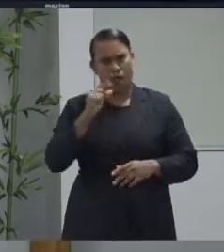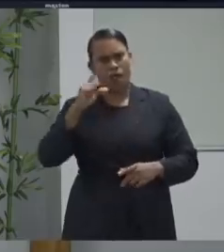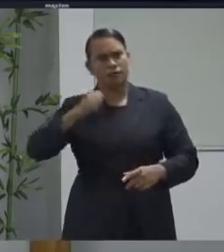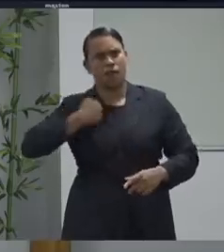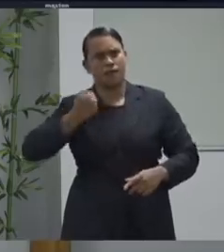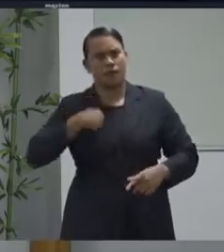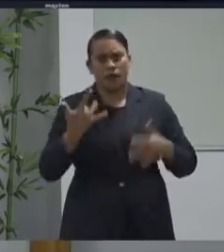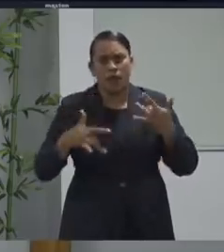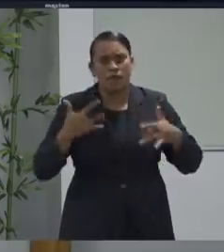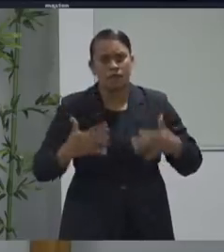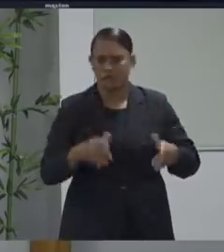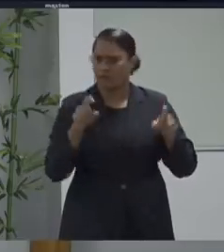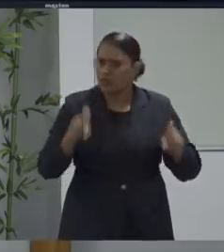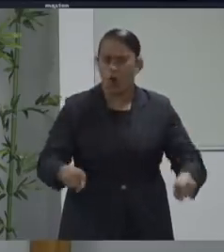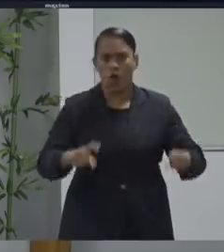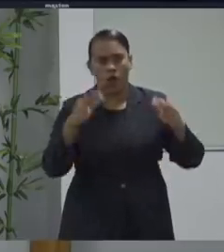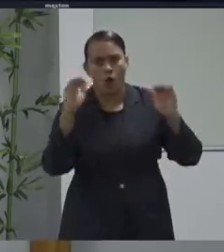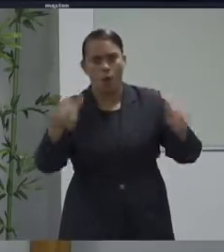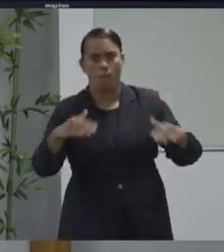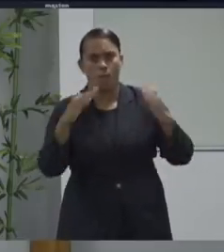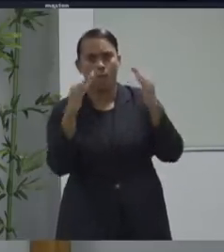Garraho, Jan Bachao.